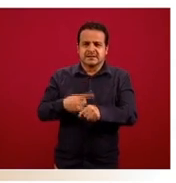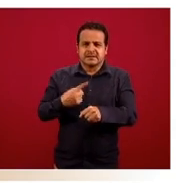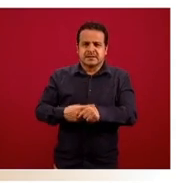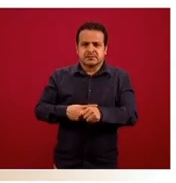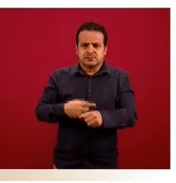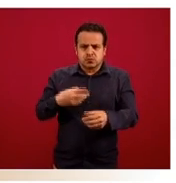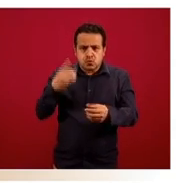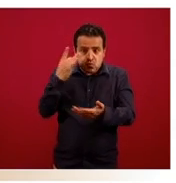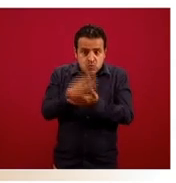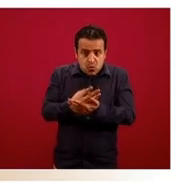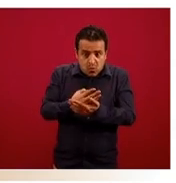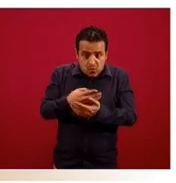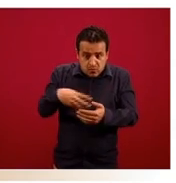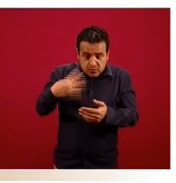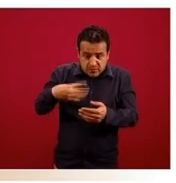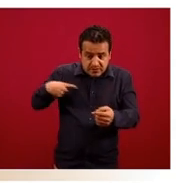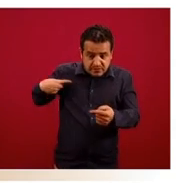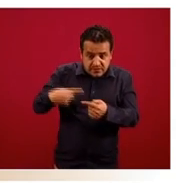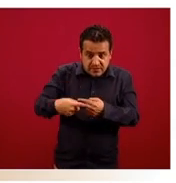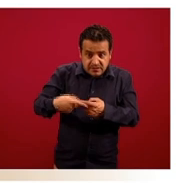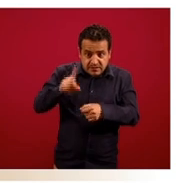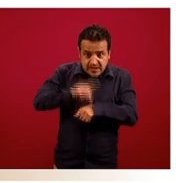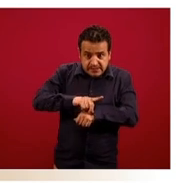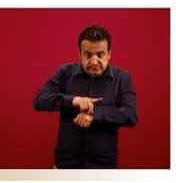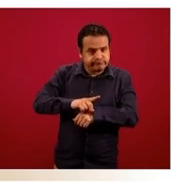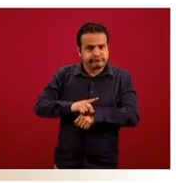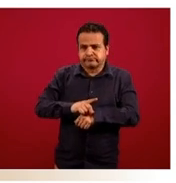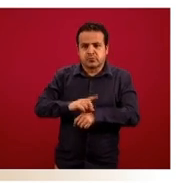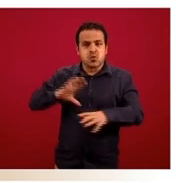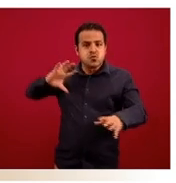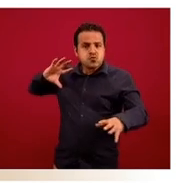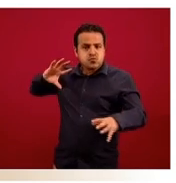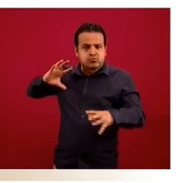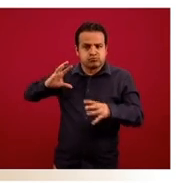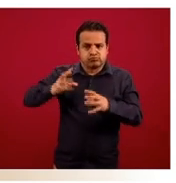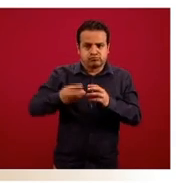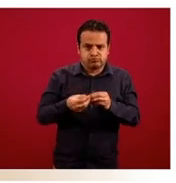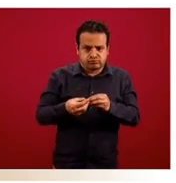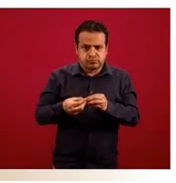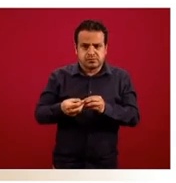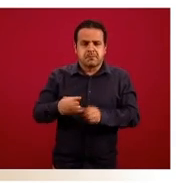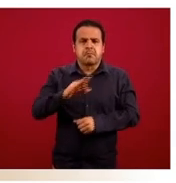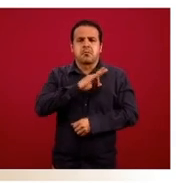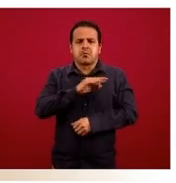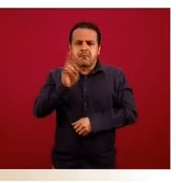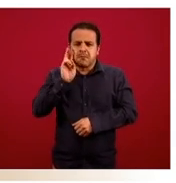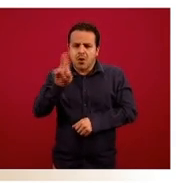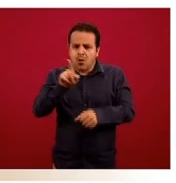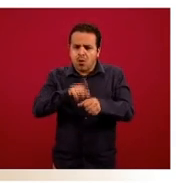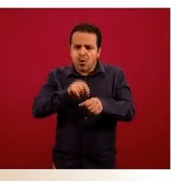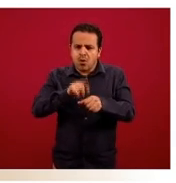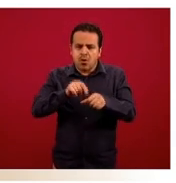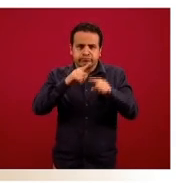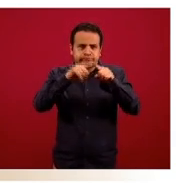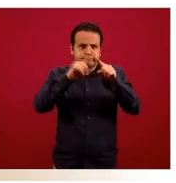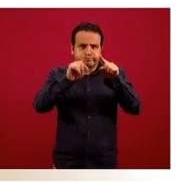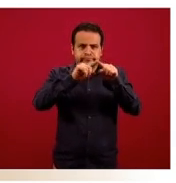So as you can see, here we are showing the cumulative confirmed cases is